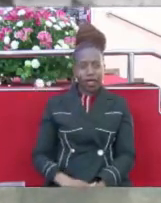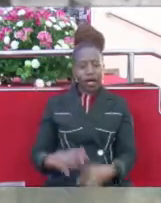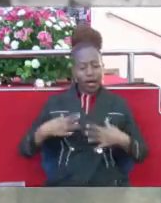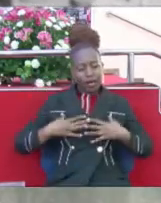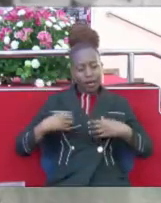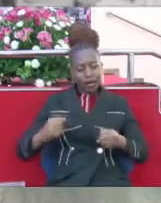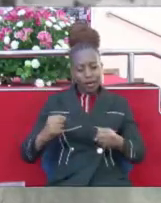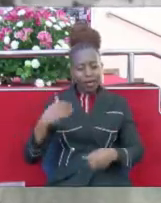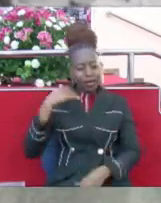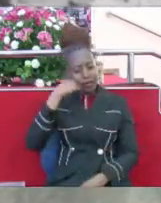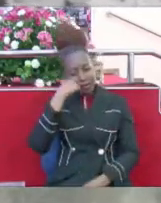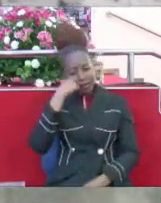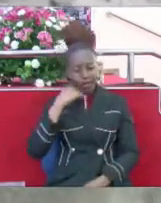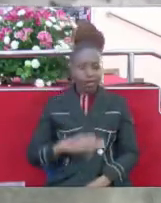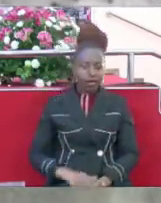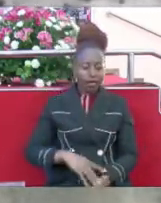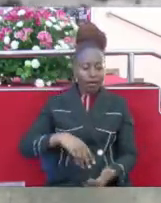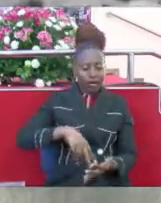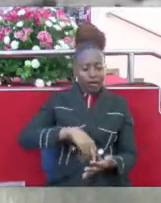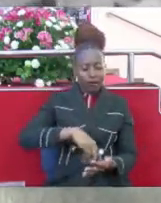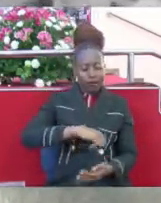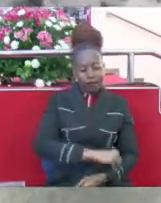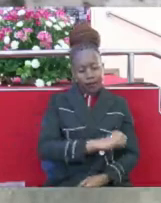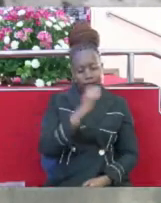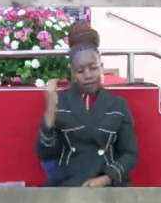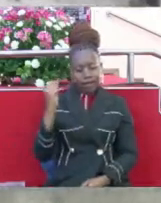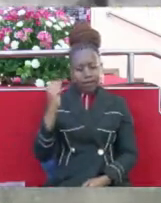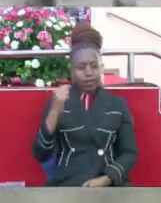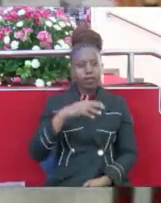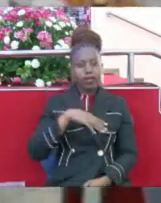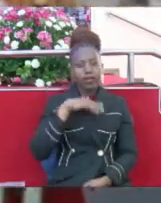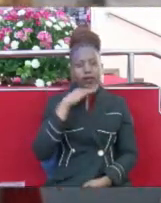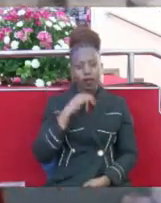raise the dead, cleanse the lepers,